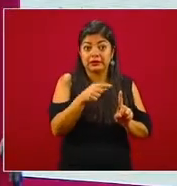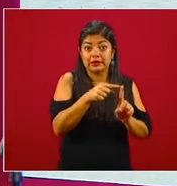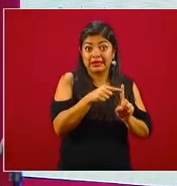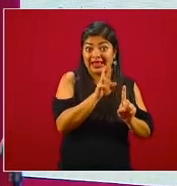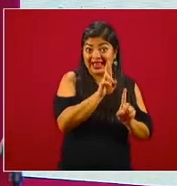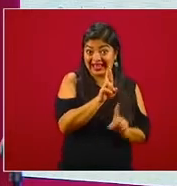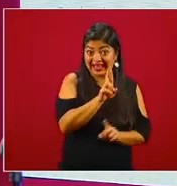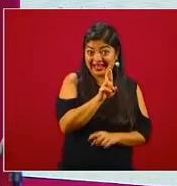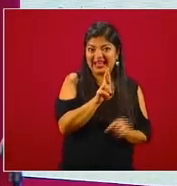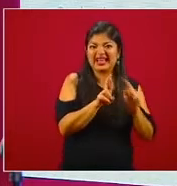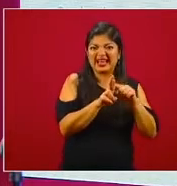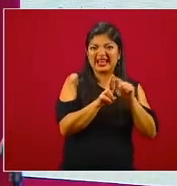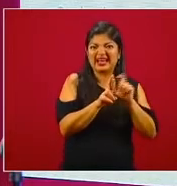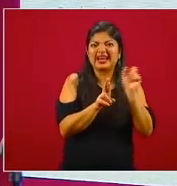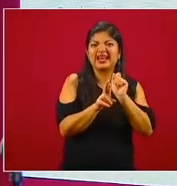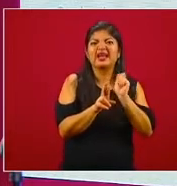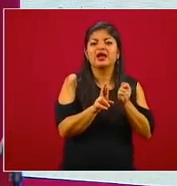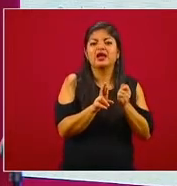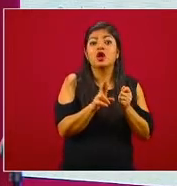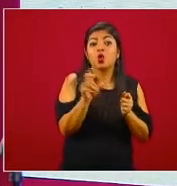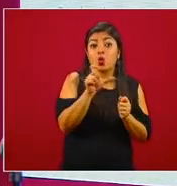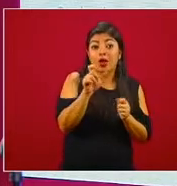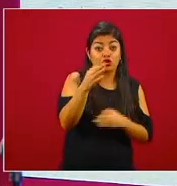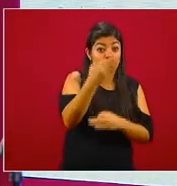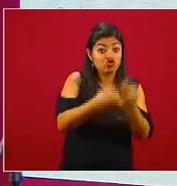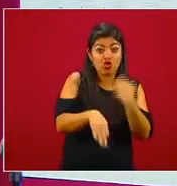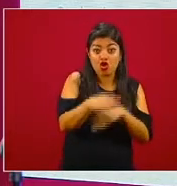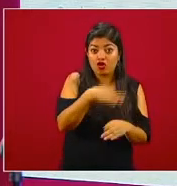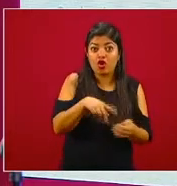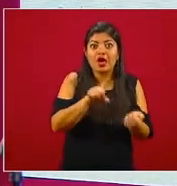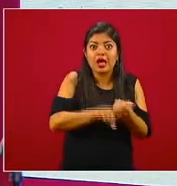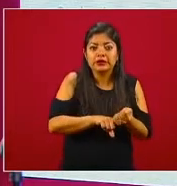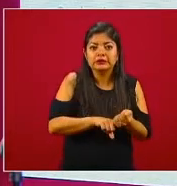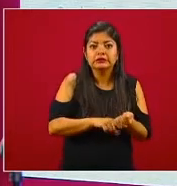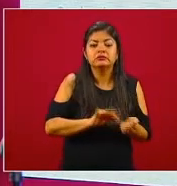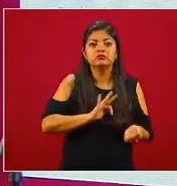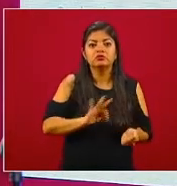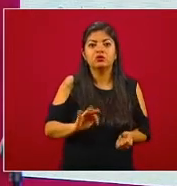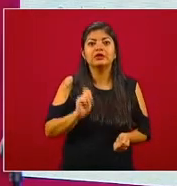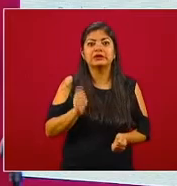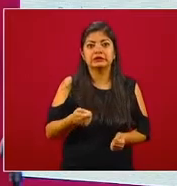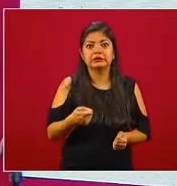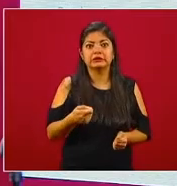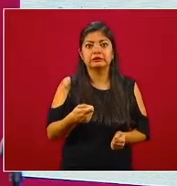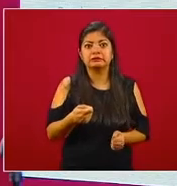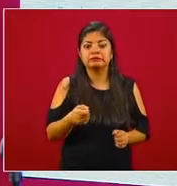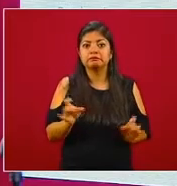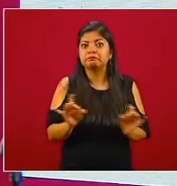the inicio de la person who is epidemia y infected bajo el supuesto de que is todo mundo es susceptible, transmission se le llama R0.